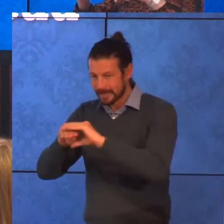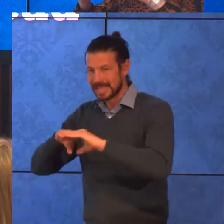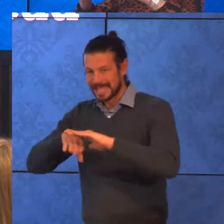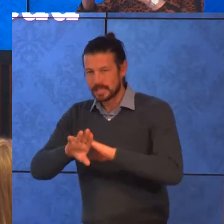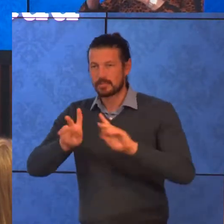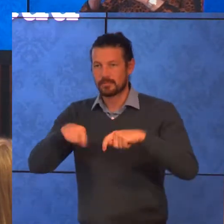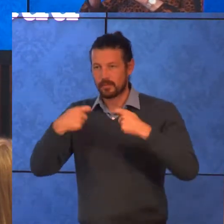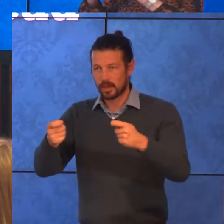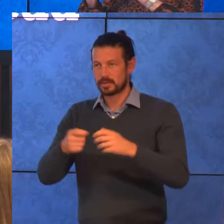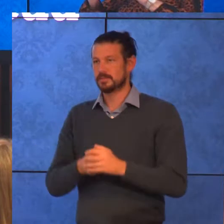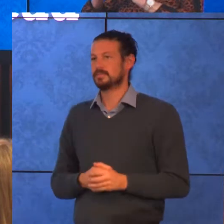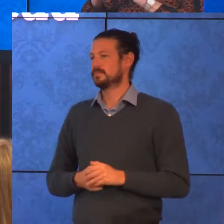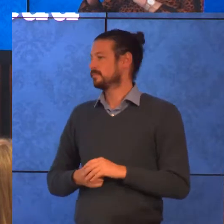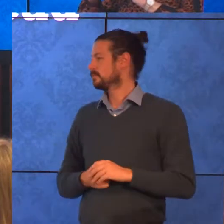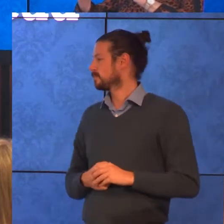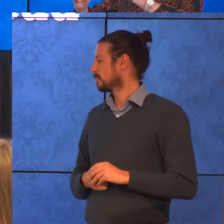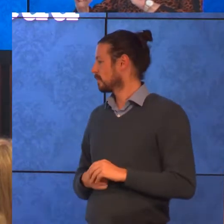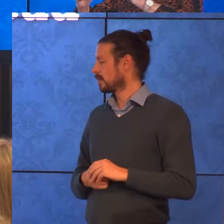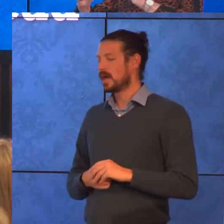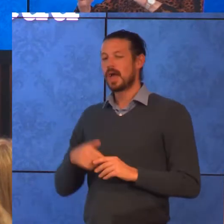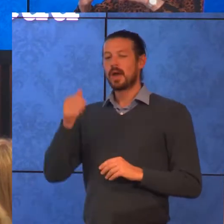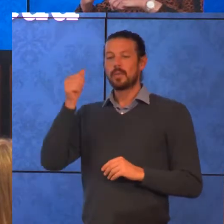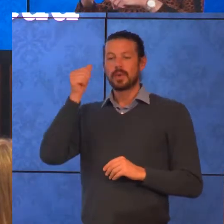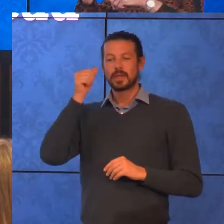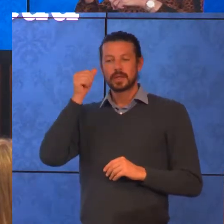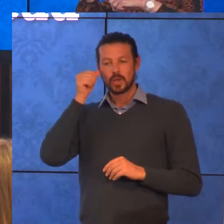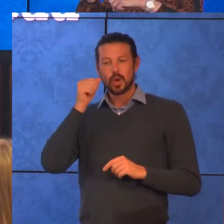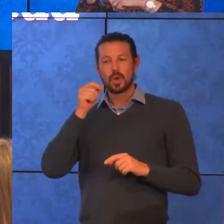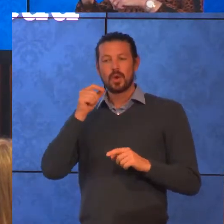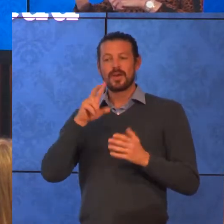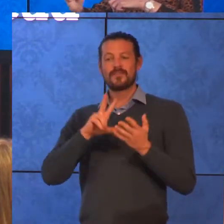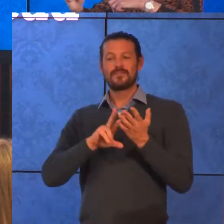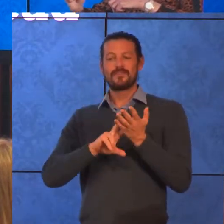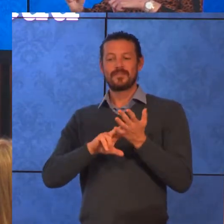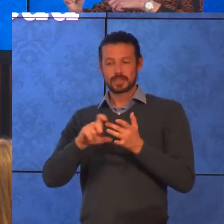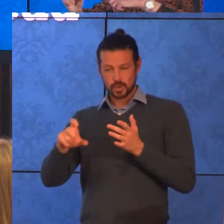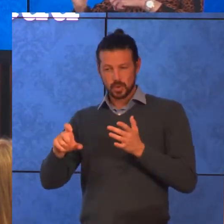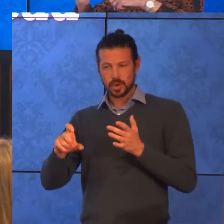the country, the areas that are currently most acute are Victoria,